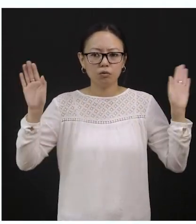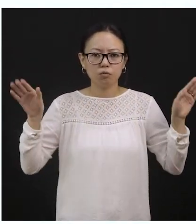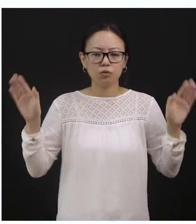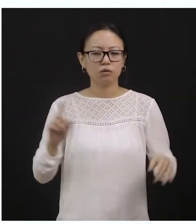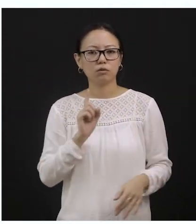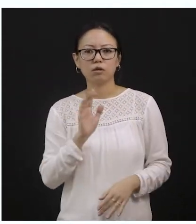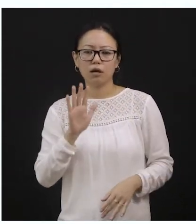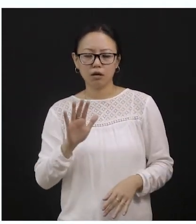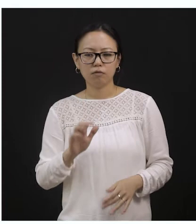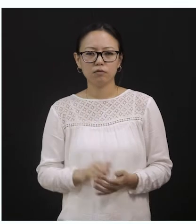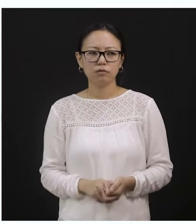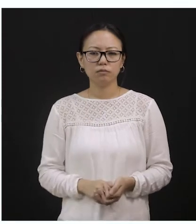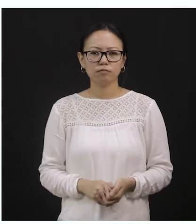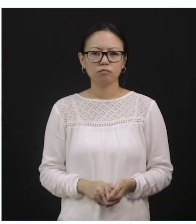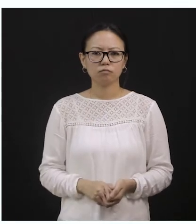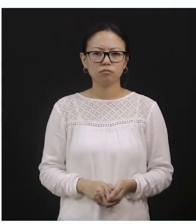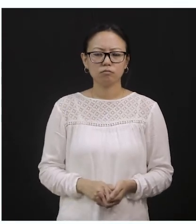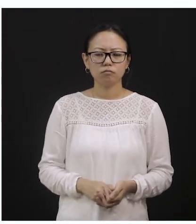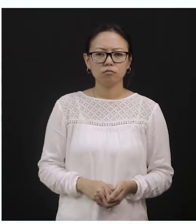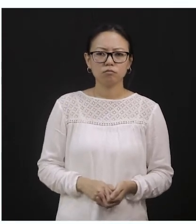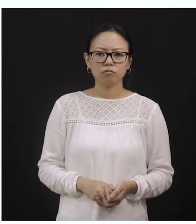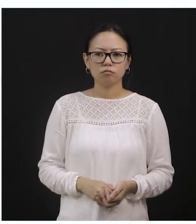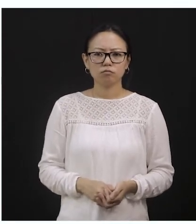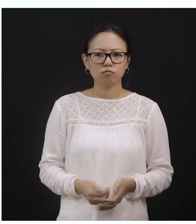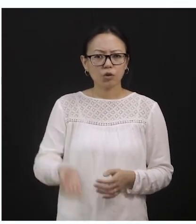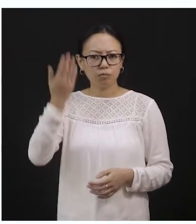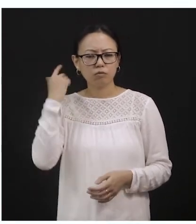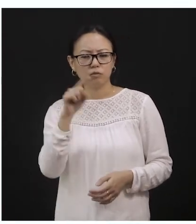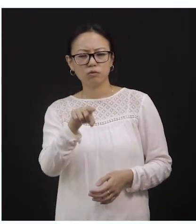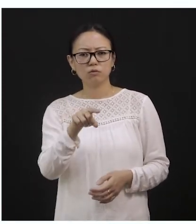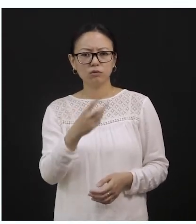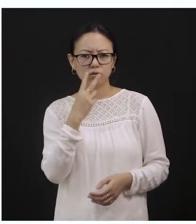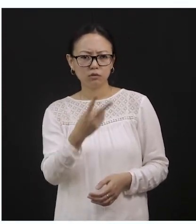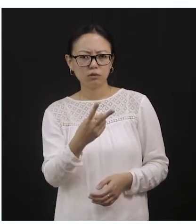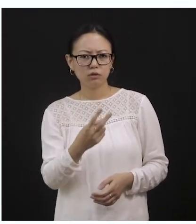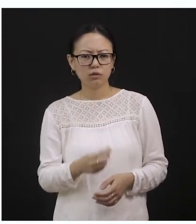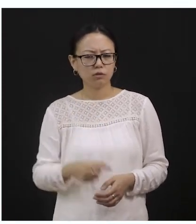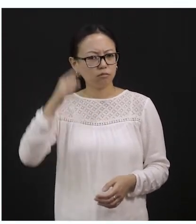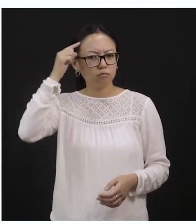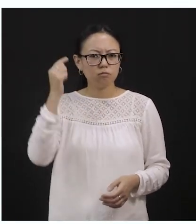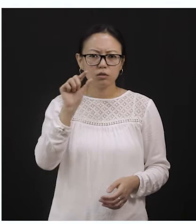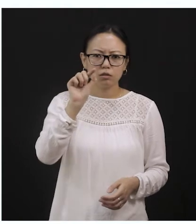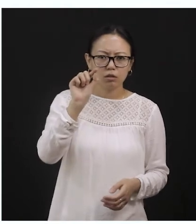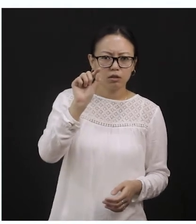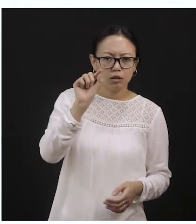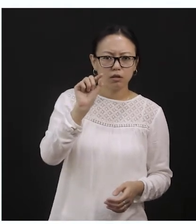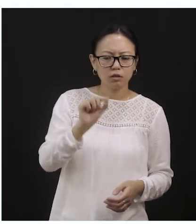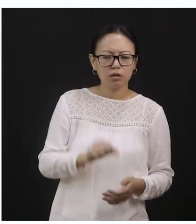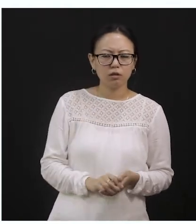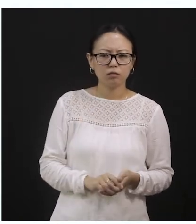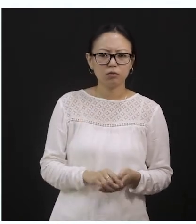seen, have you ever saw an ant with wings? Ever? I have seen